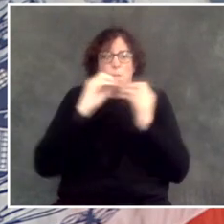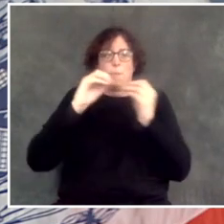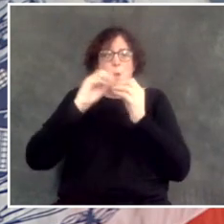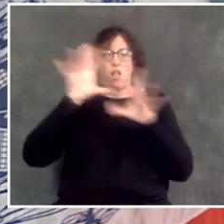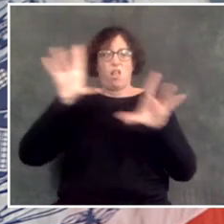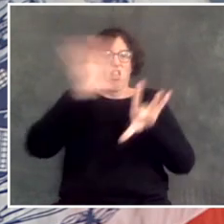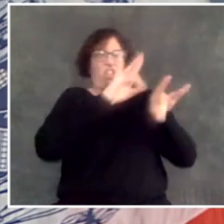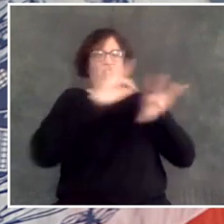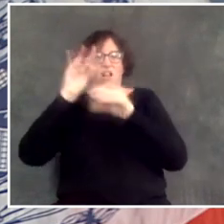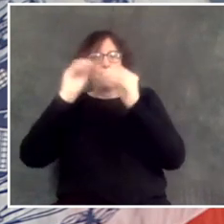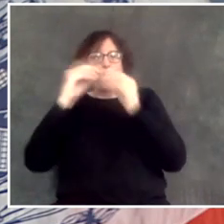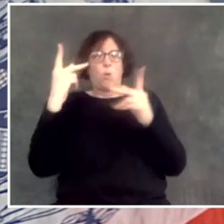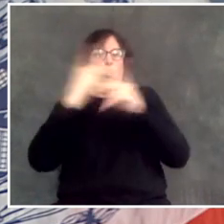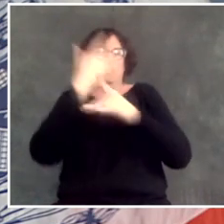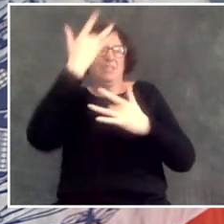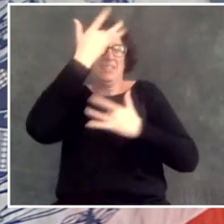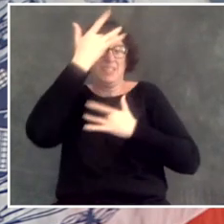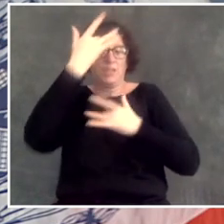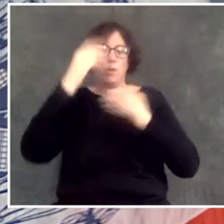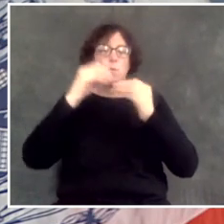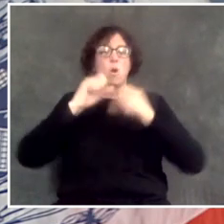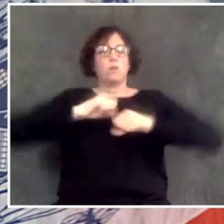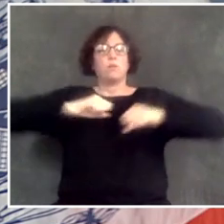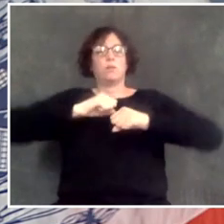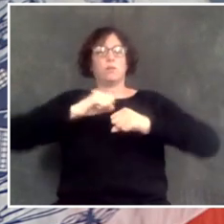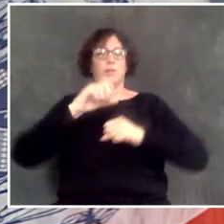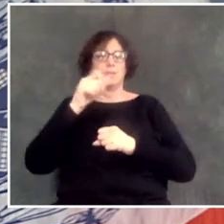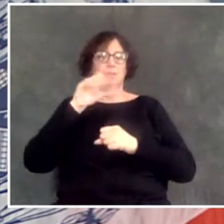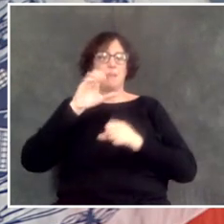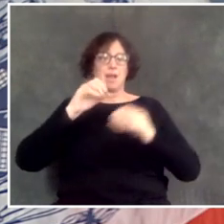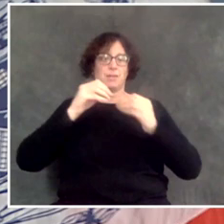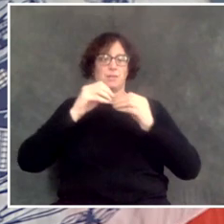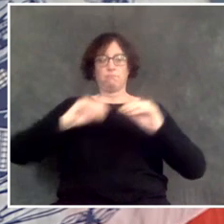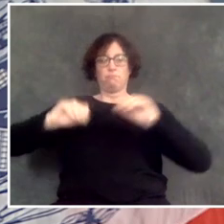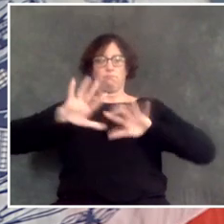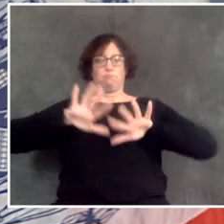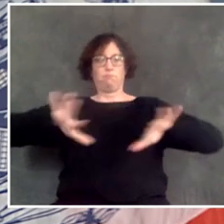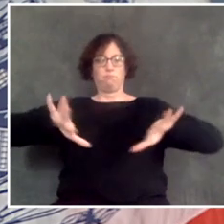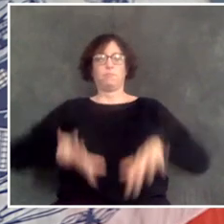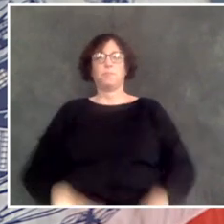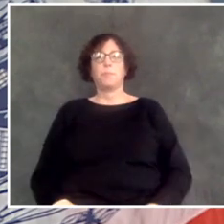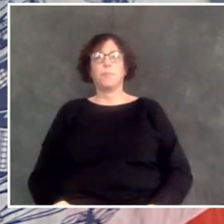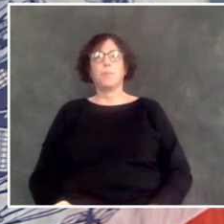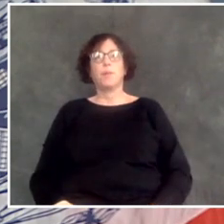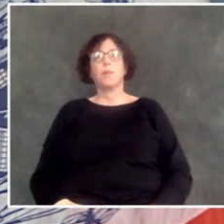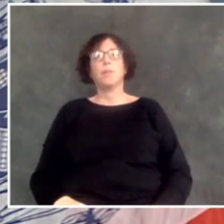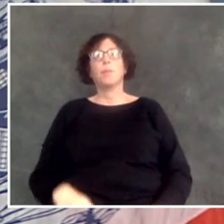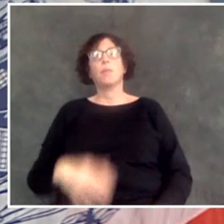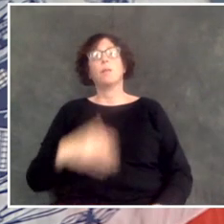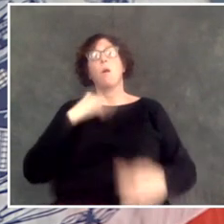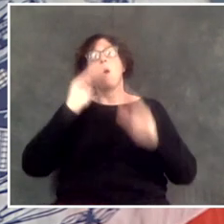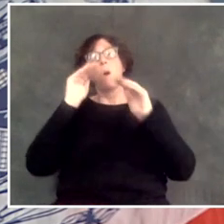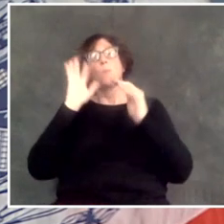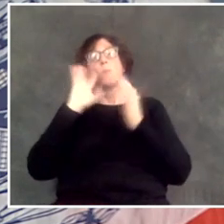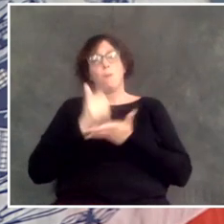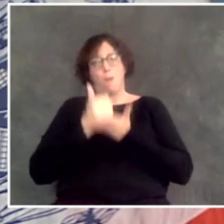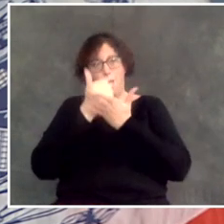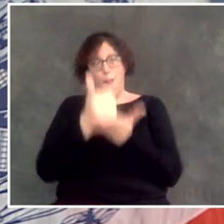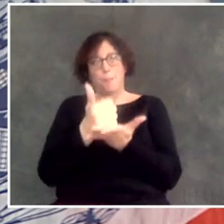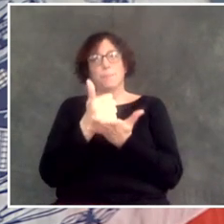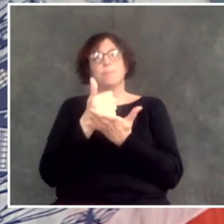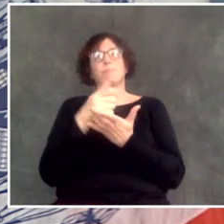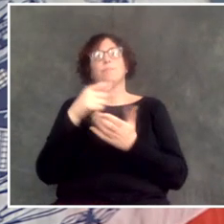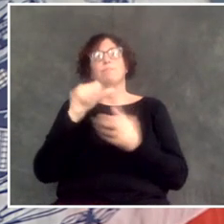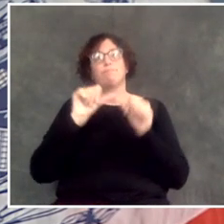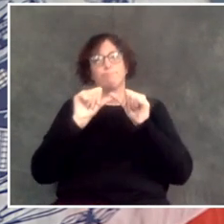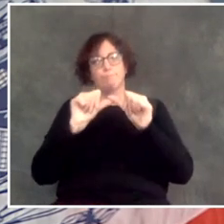health to deal with. That's the strategy that we're using. Obviously, that'll help keep the personnel, the officers and other personnel safe as well. So